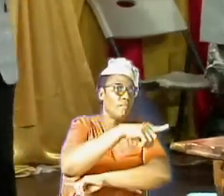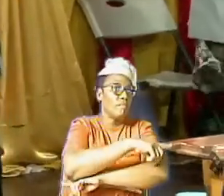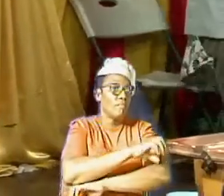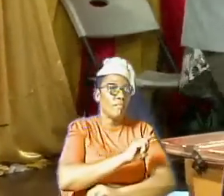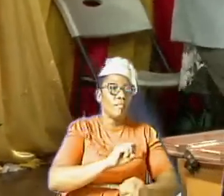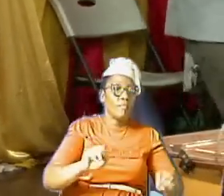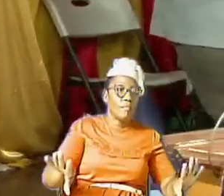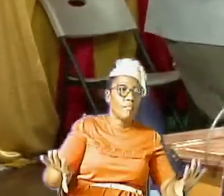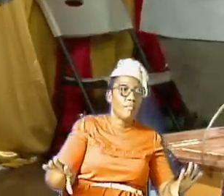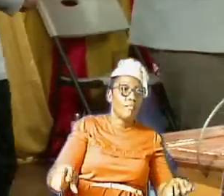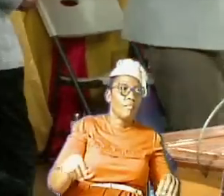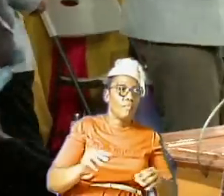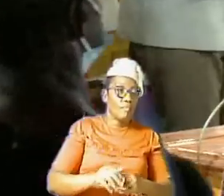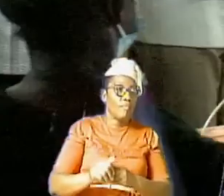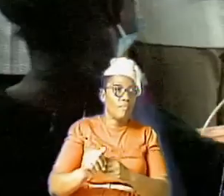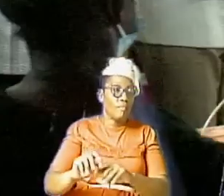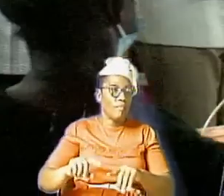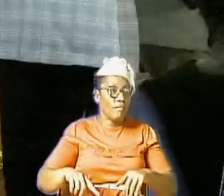day.